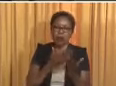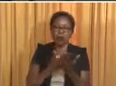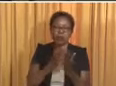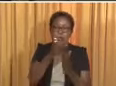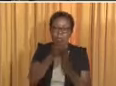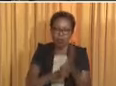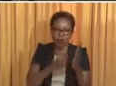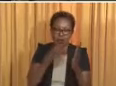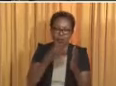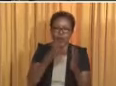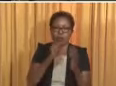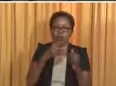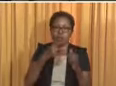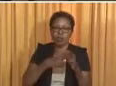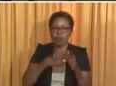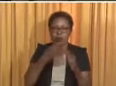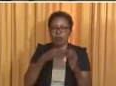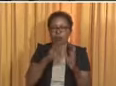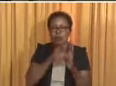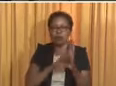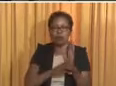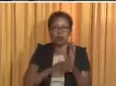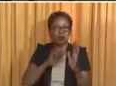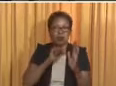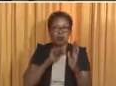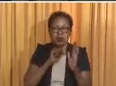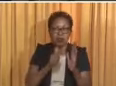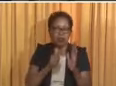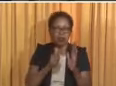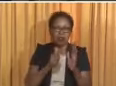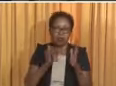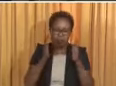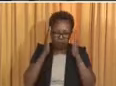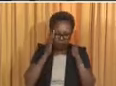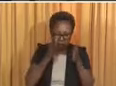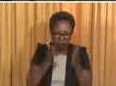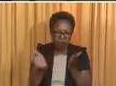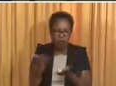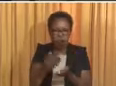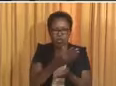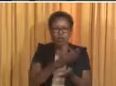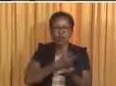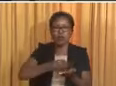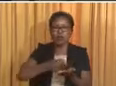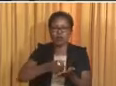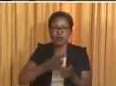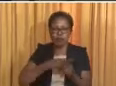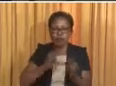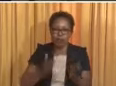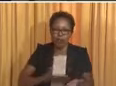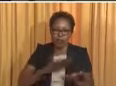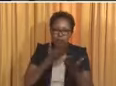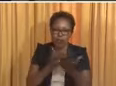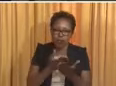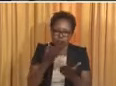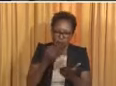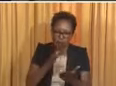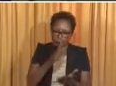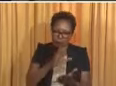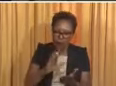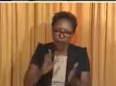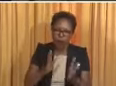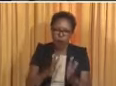257 of the Constitution does not first provide for the collection of signatures, but for the submission of a bill with at least 1